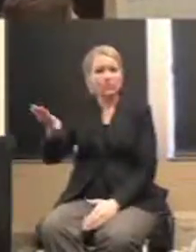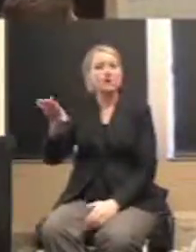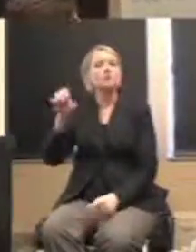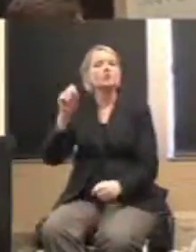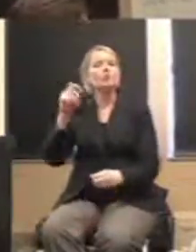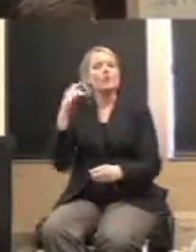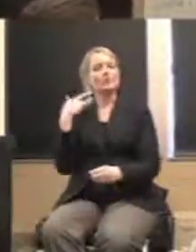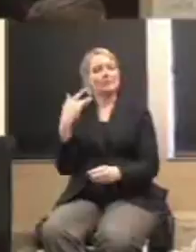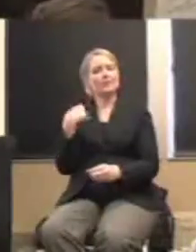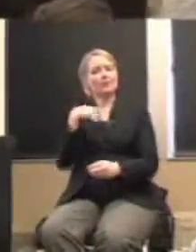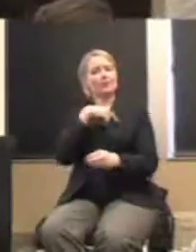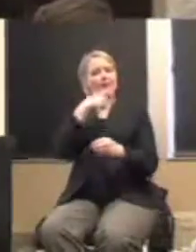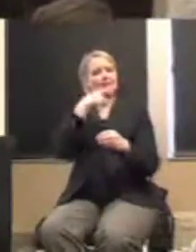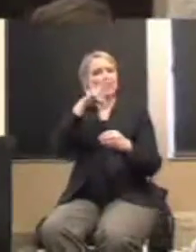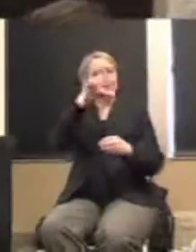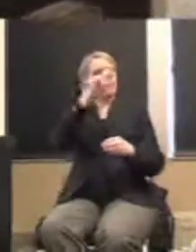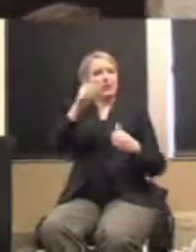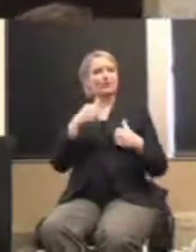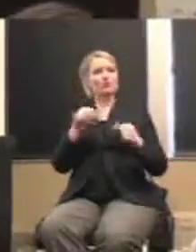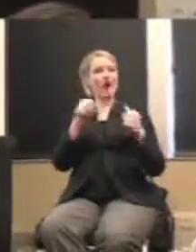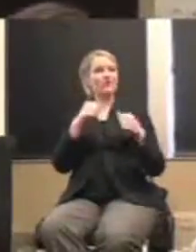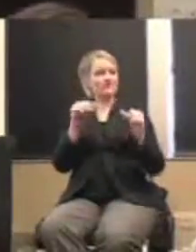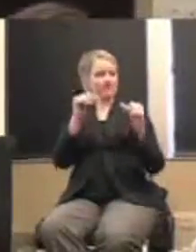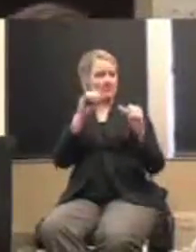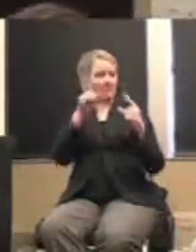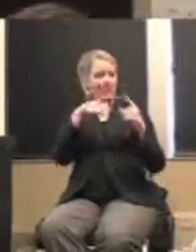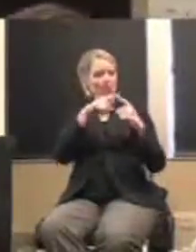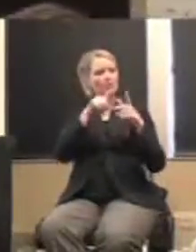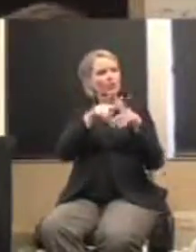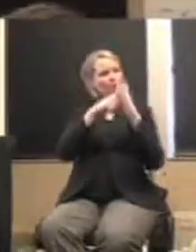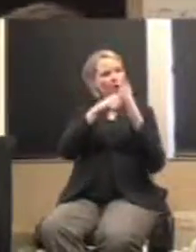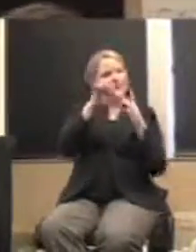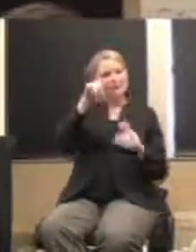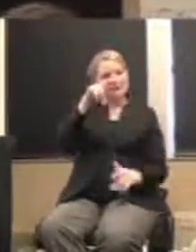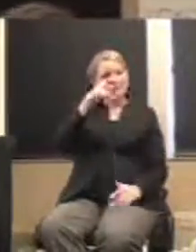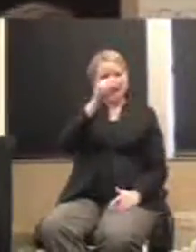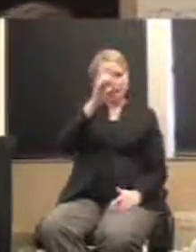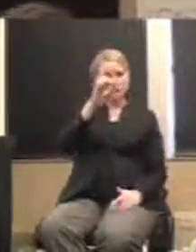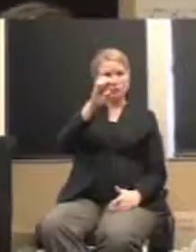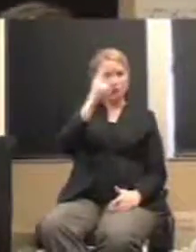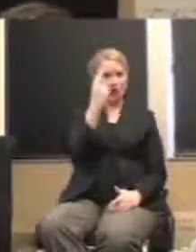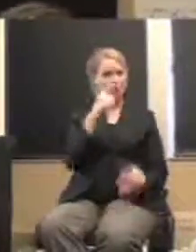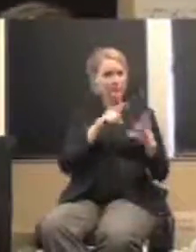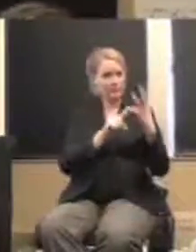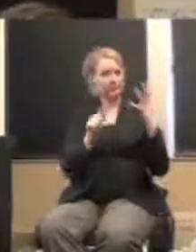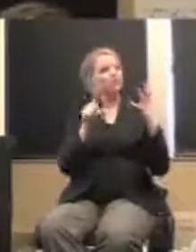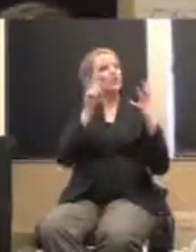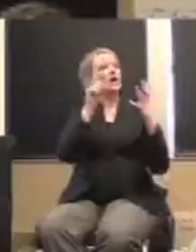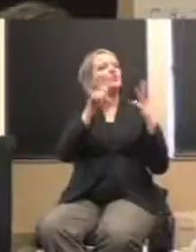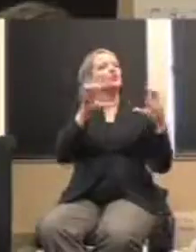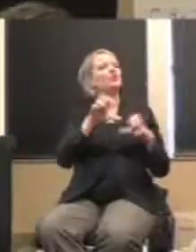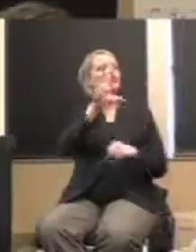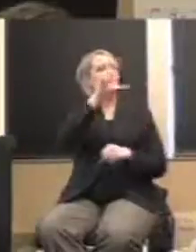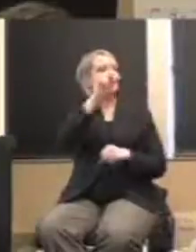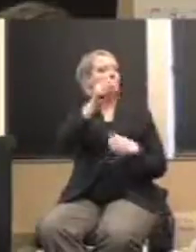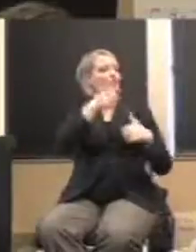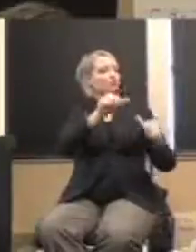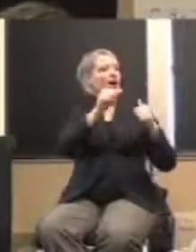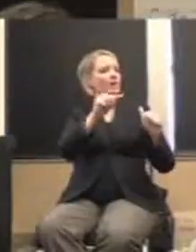say 30 trials when you're starting off. When you're in phase 1, you want to do 30 trials a day. So we break it down into 10